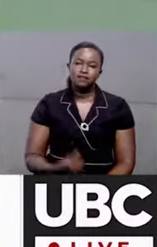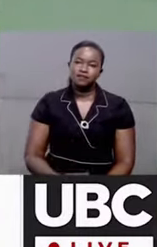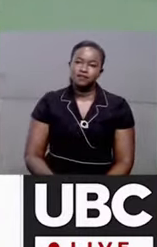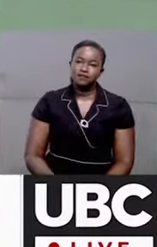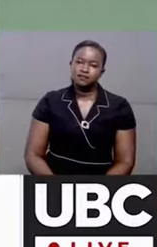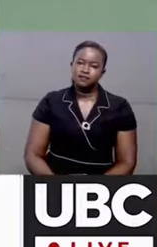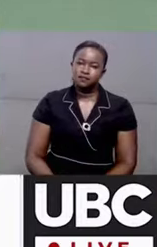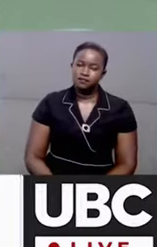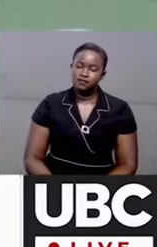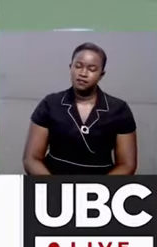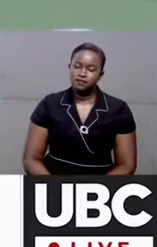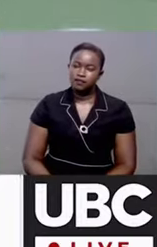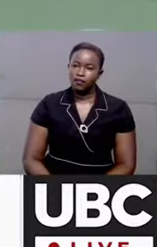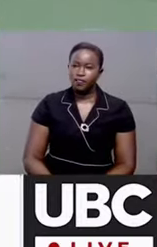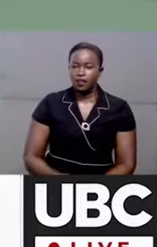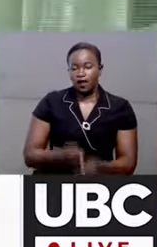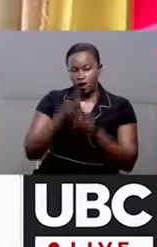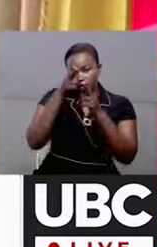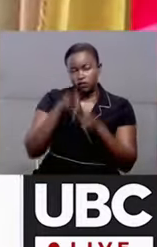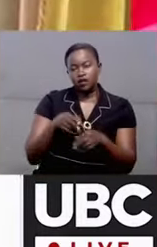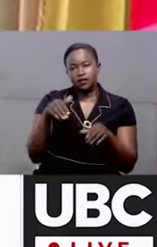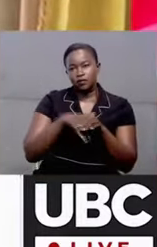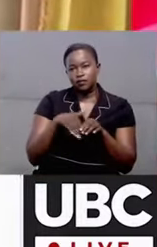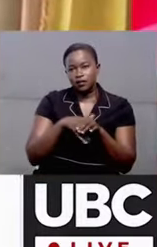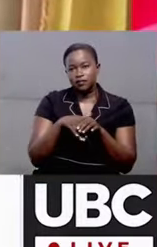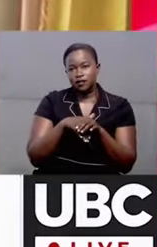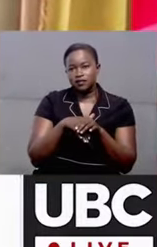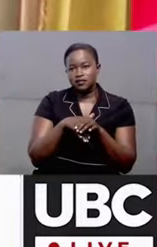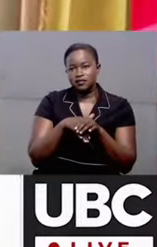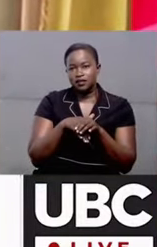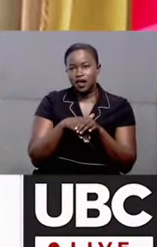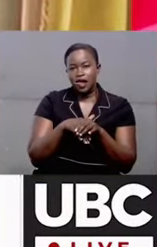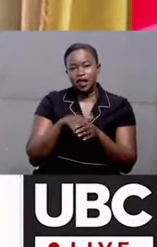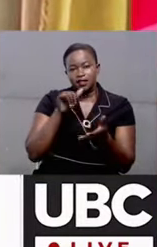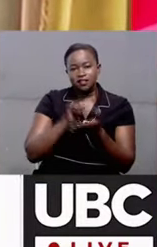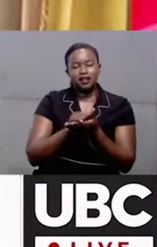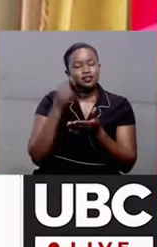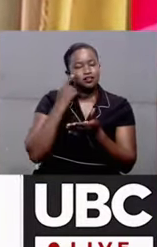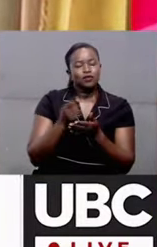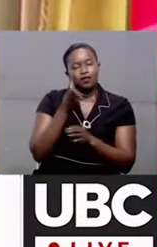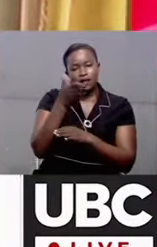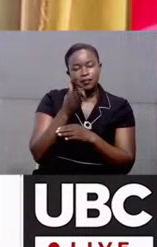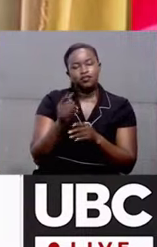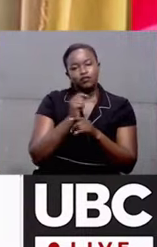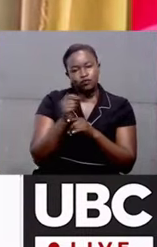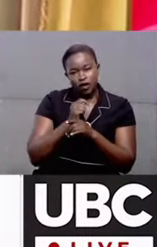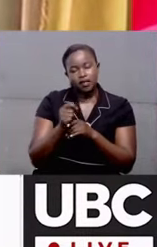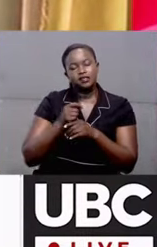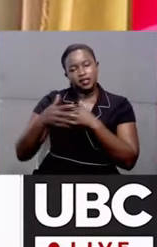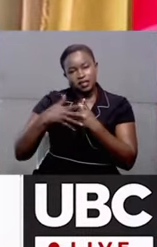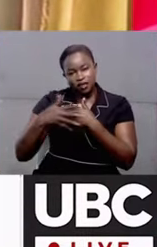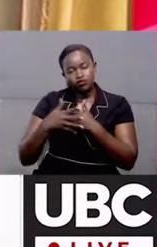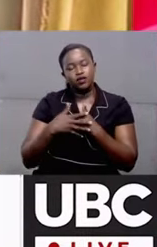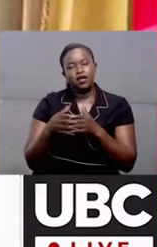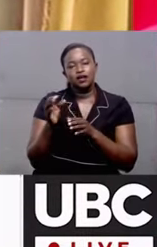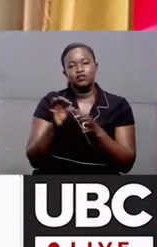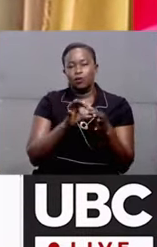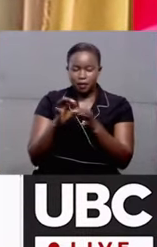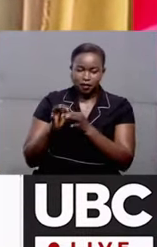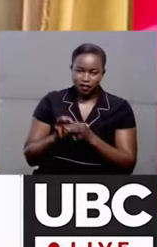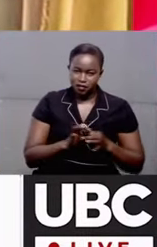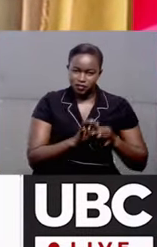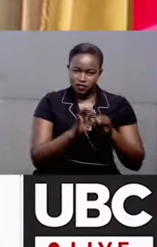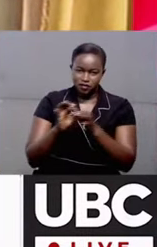2024-2025. Honourable Members, that is for for the Ministry of Trade, Industry and Cooperatives.